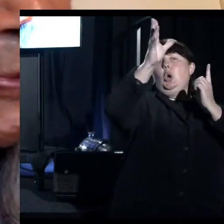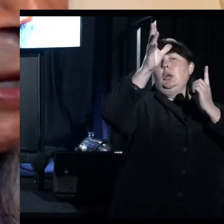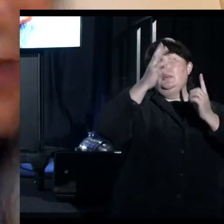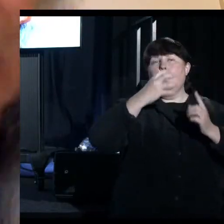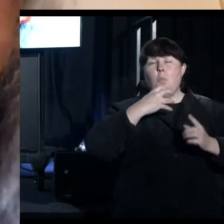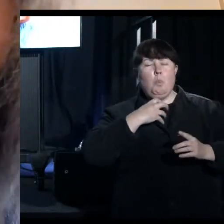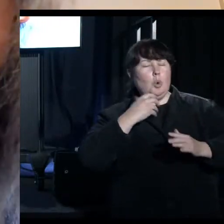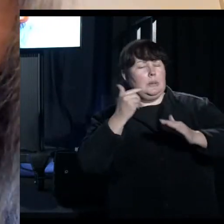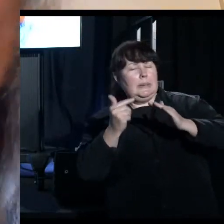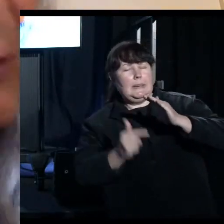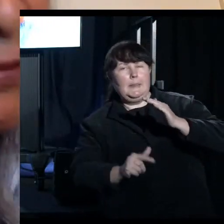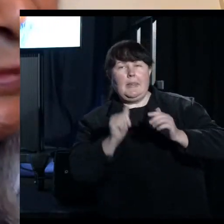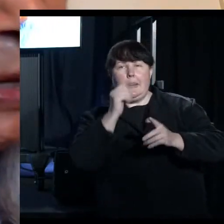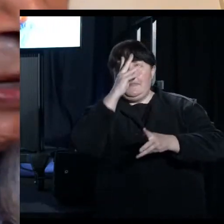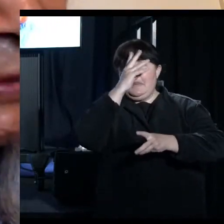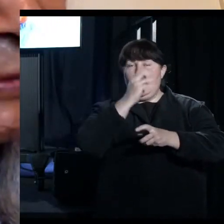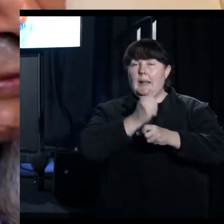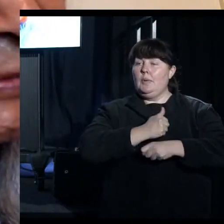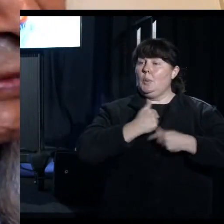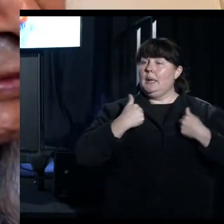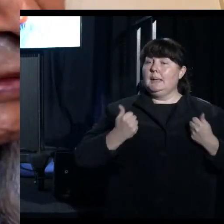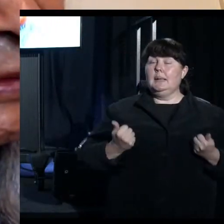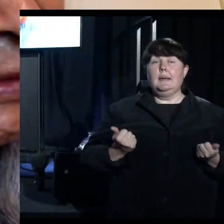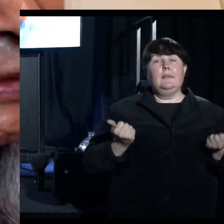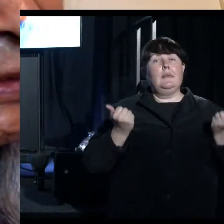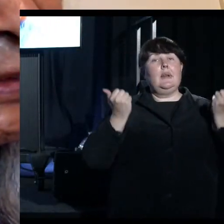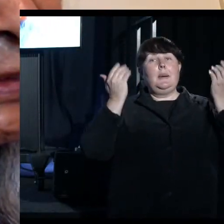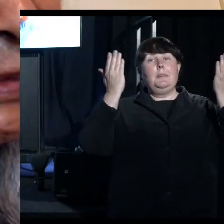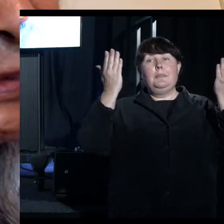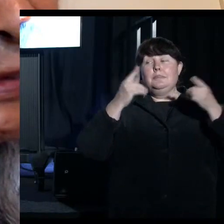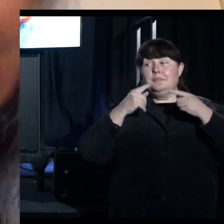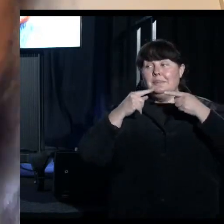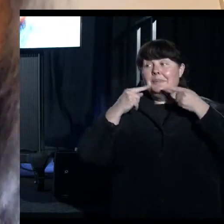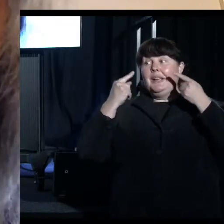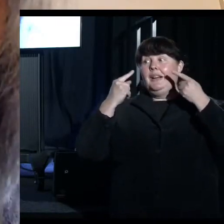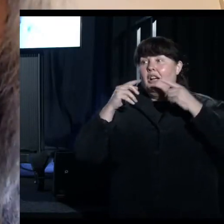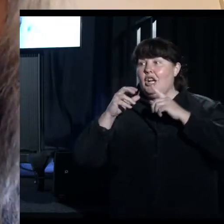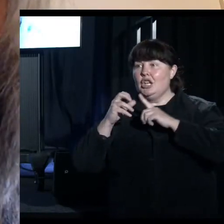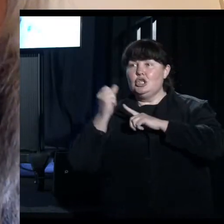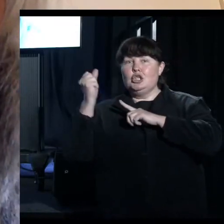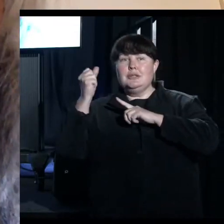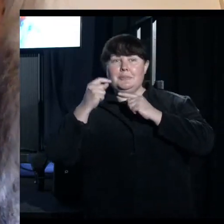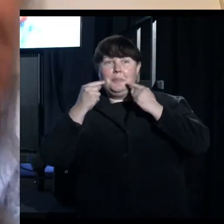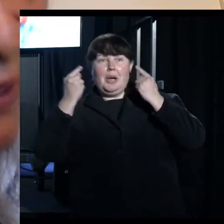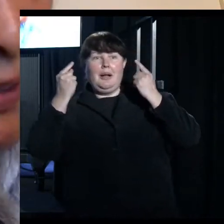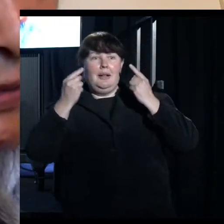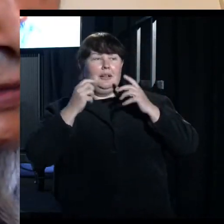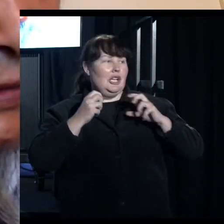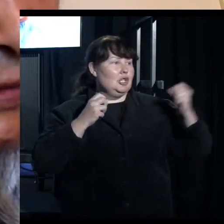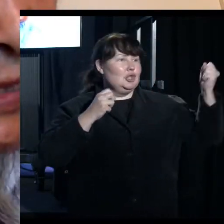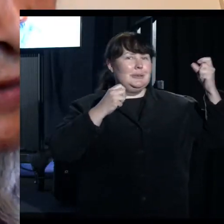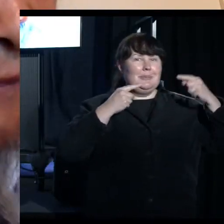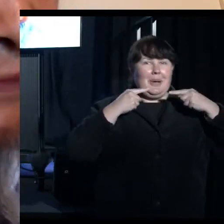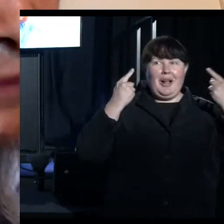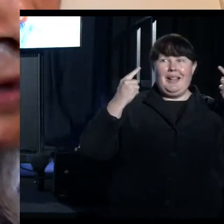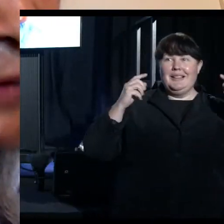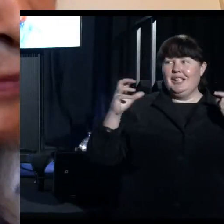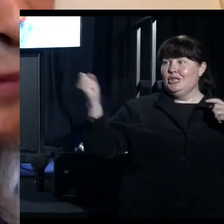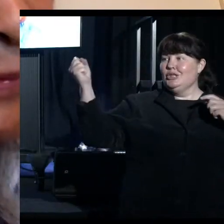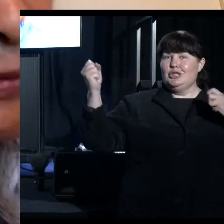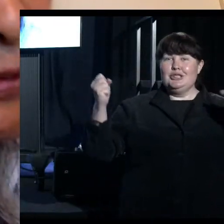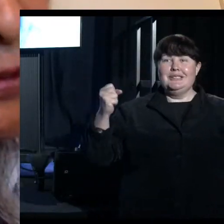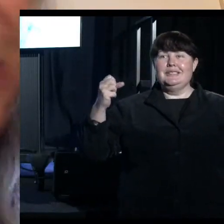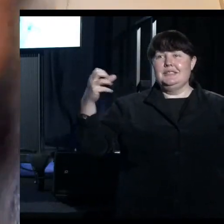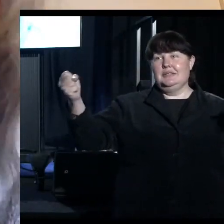upon smiles upon smiles. Dark and silent